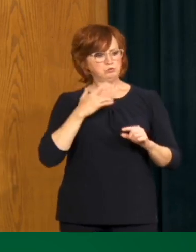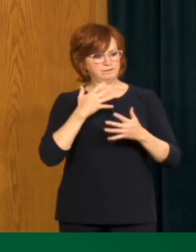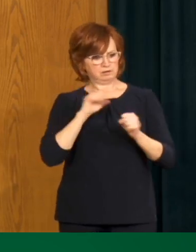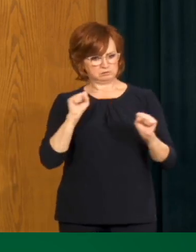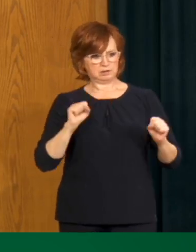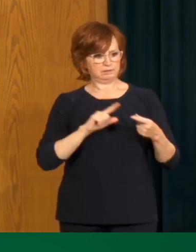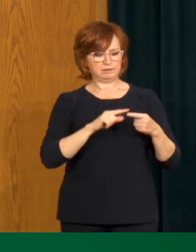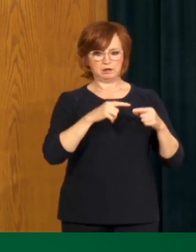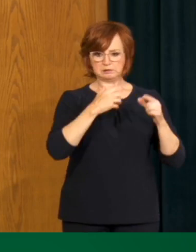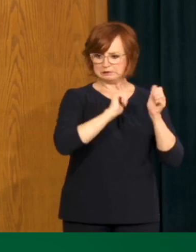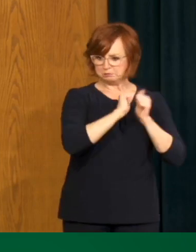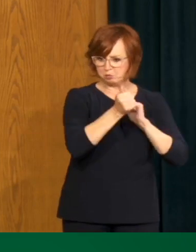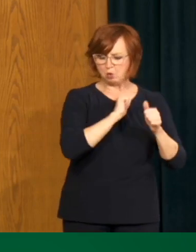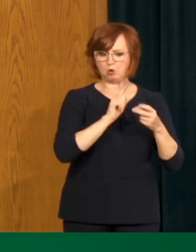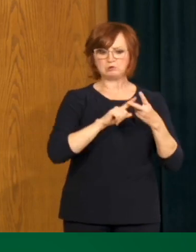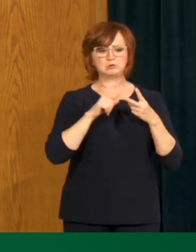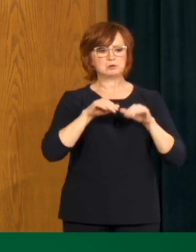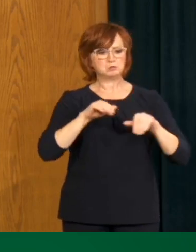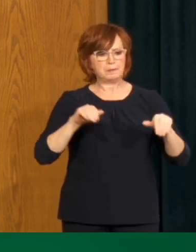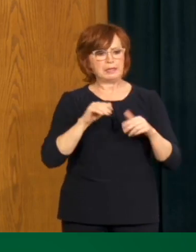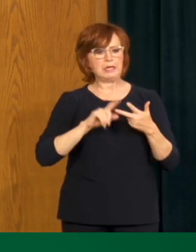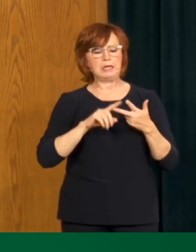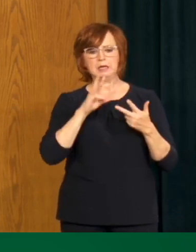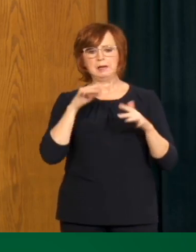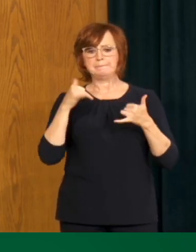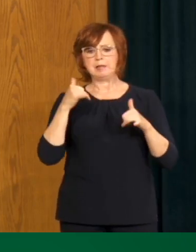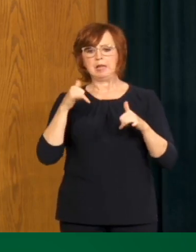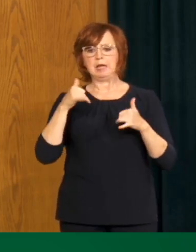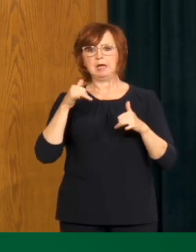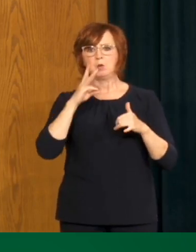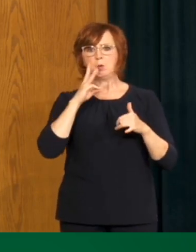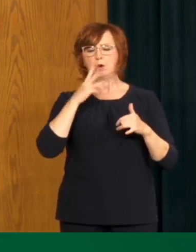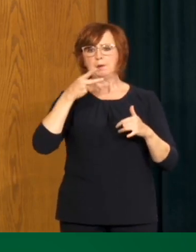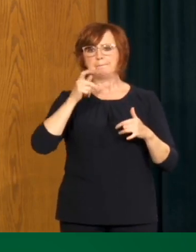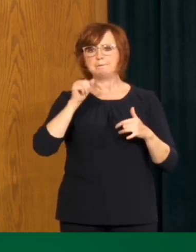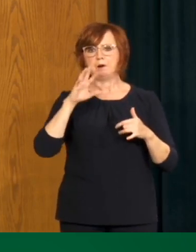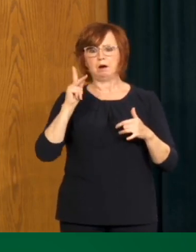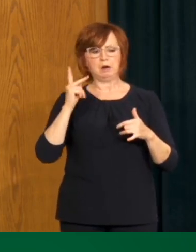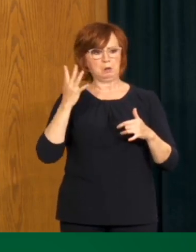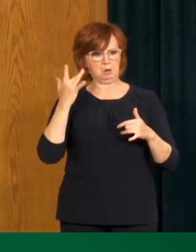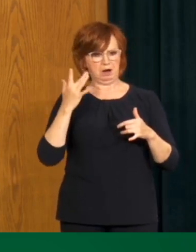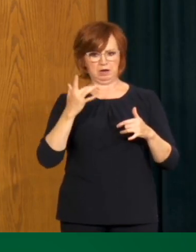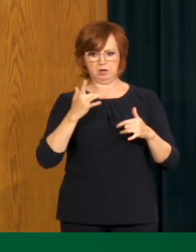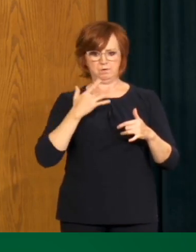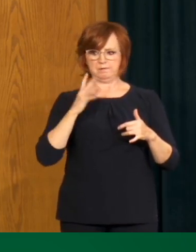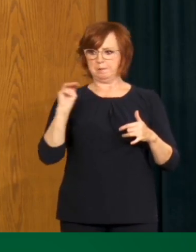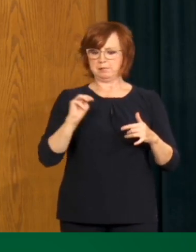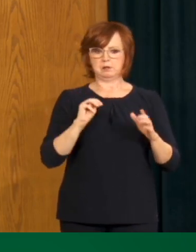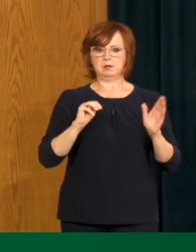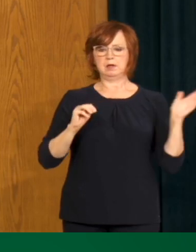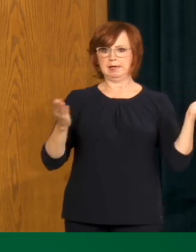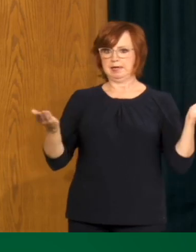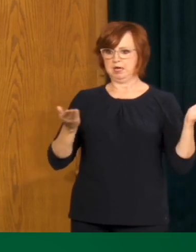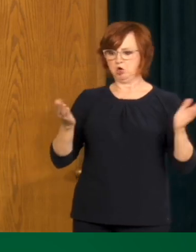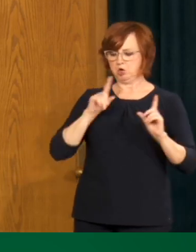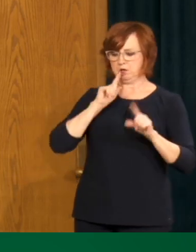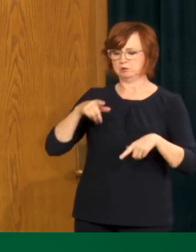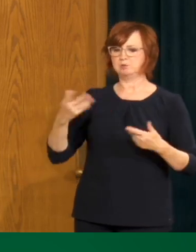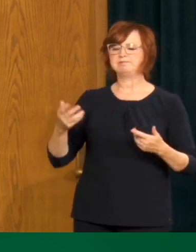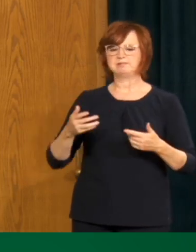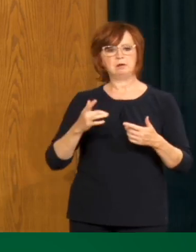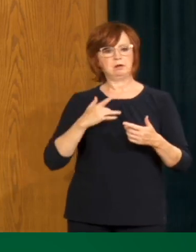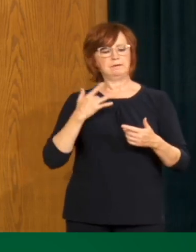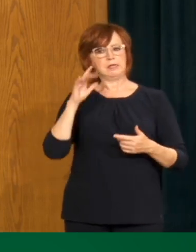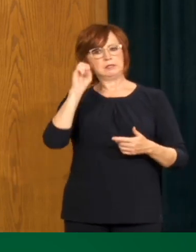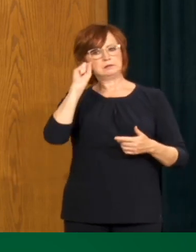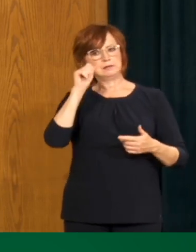outdoor sports, that sort of thing? So in general, things are quiet in Saskatchewan.